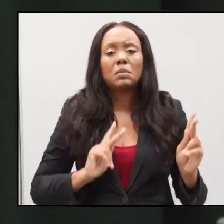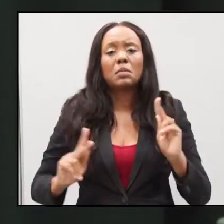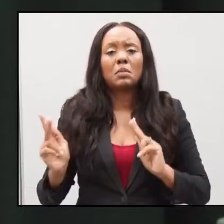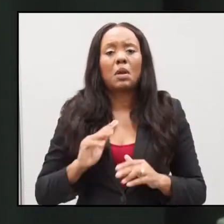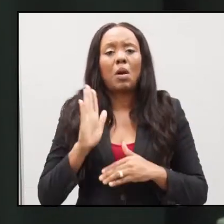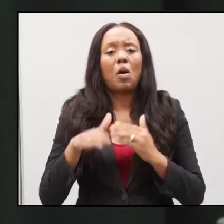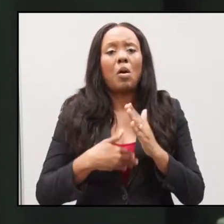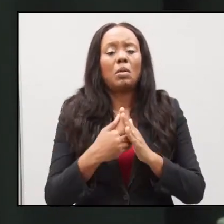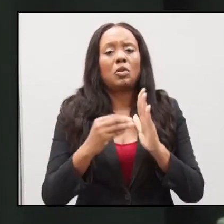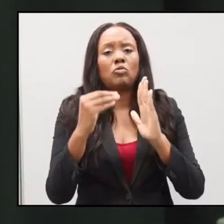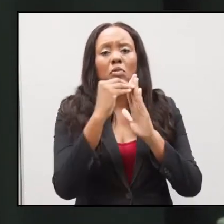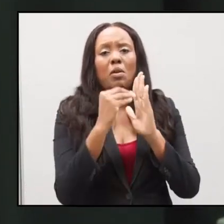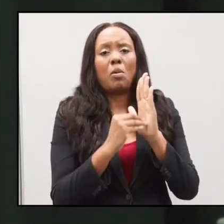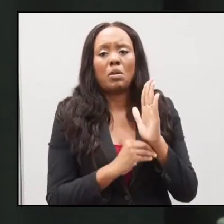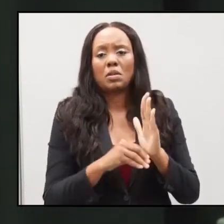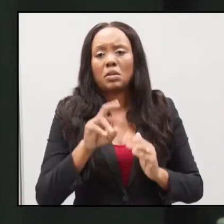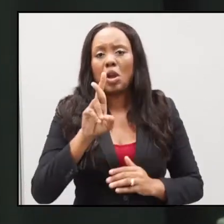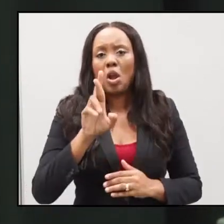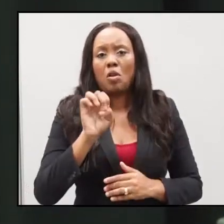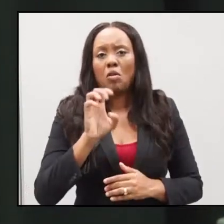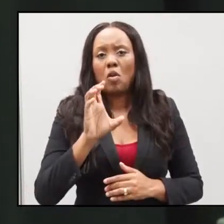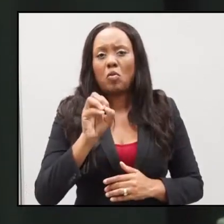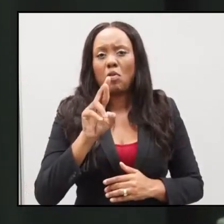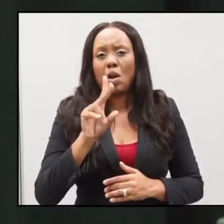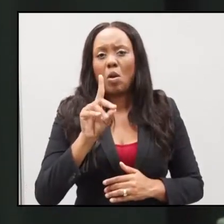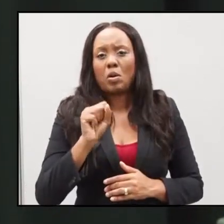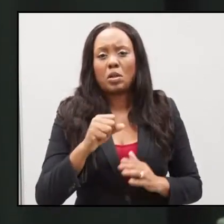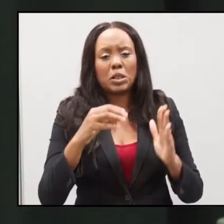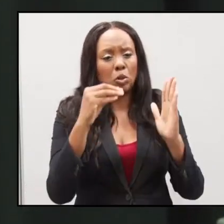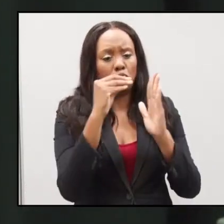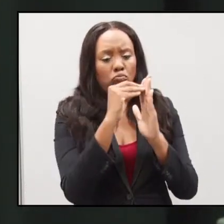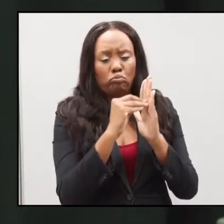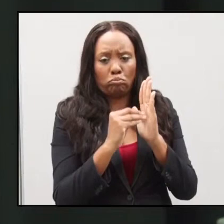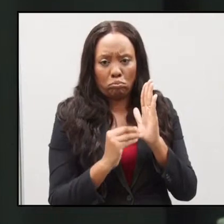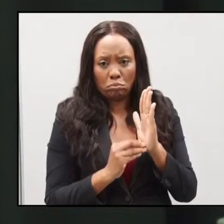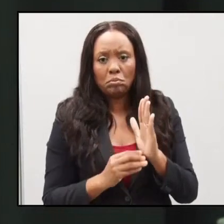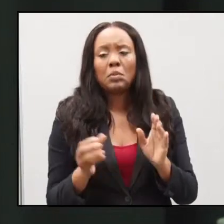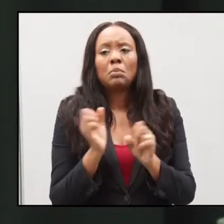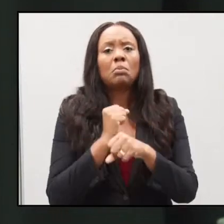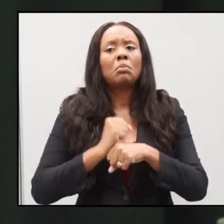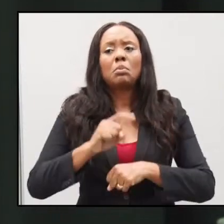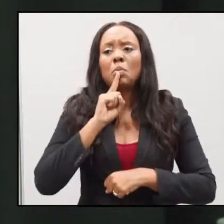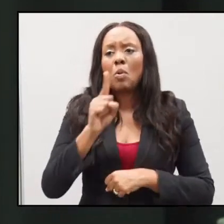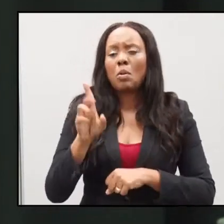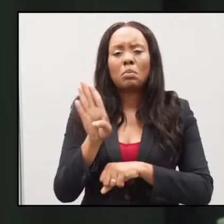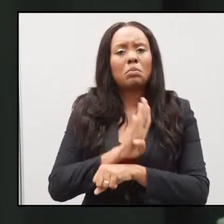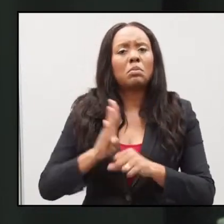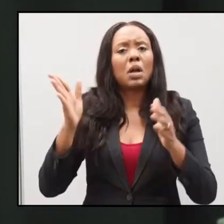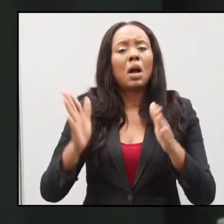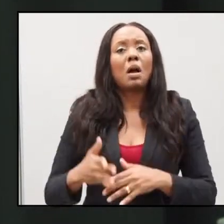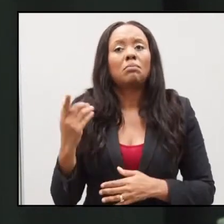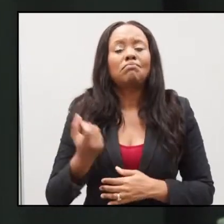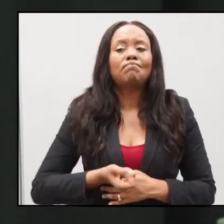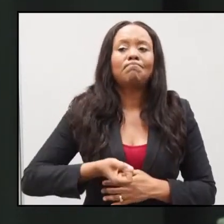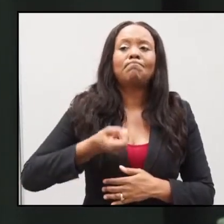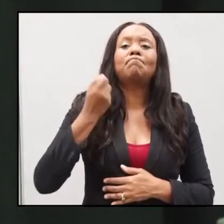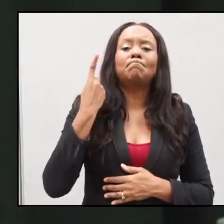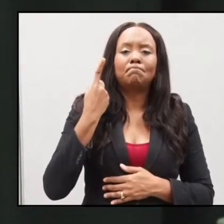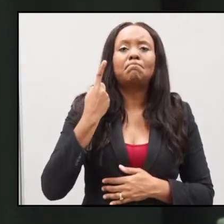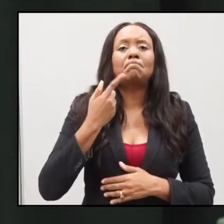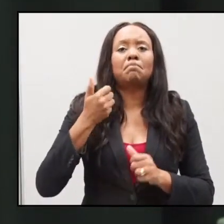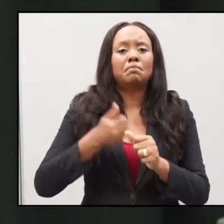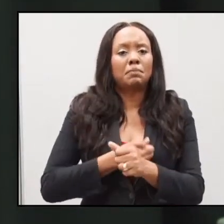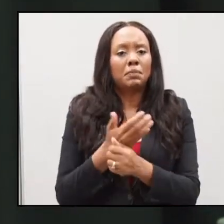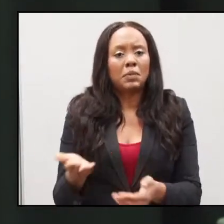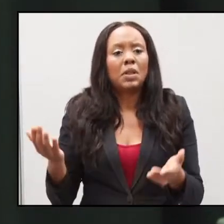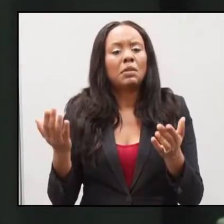records, and to ensure that our people, Barbadians, understand all aspects of what happened